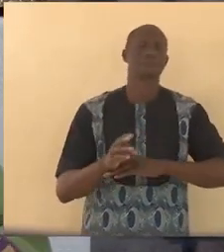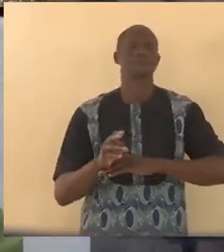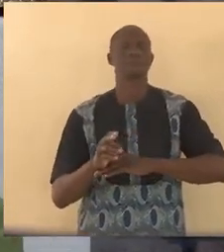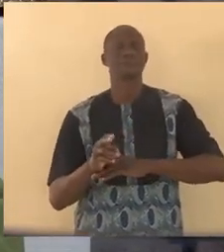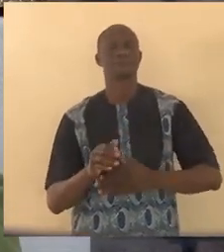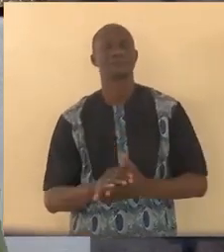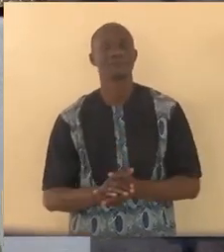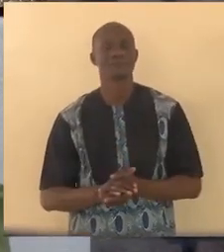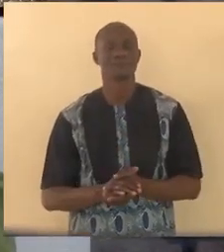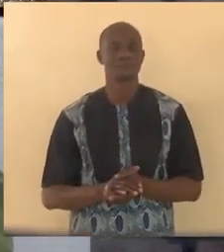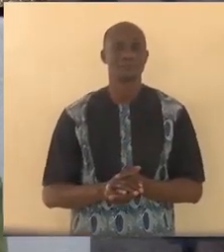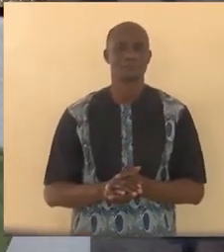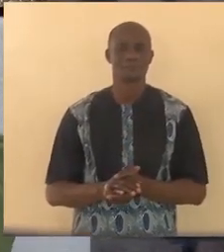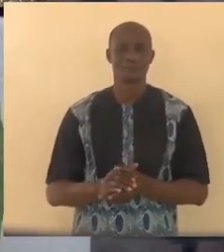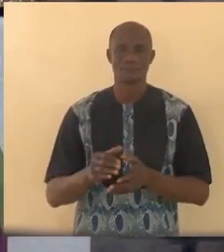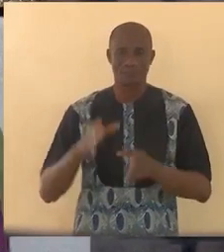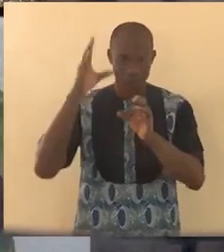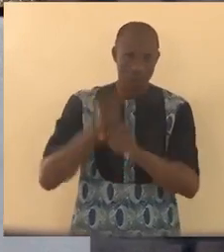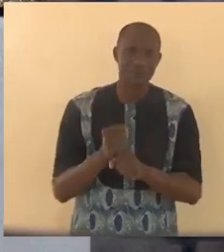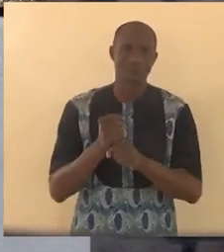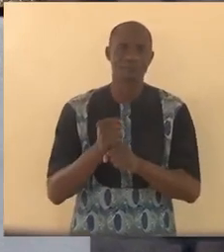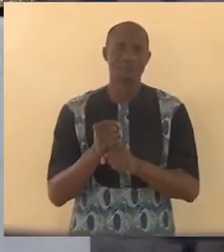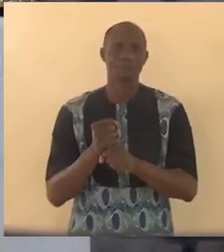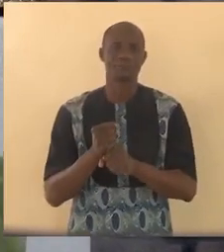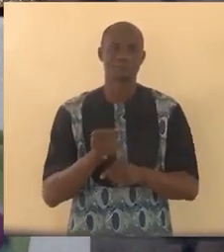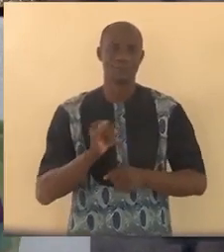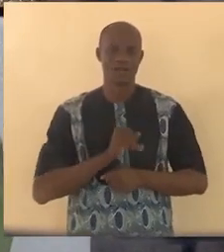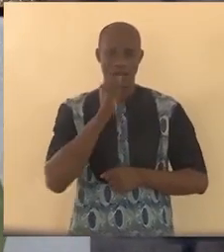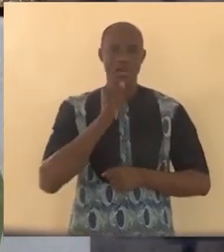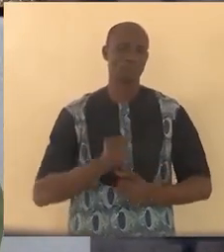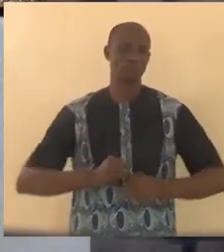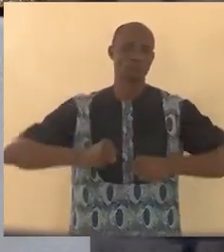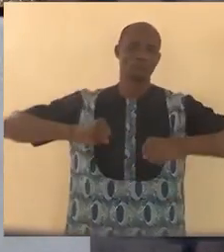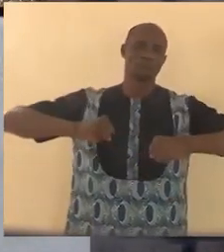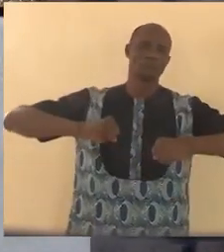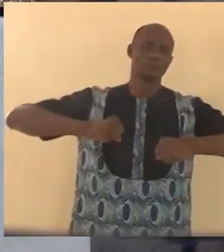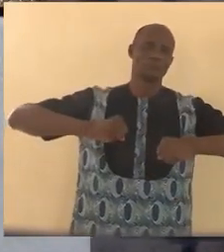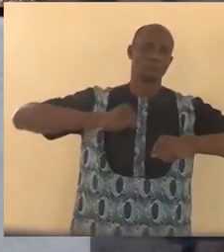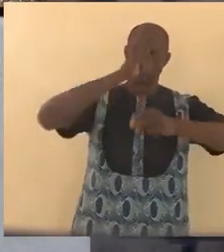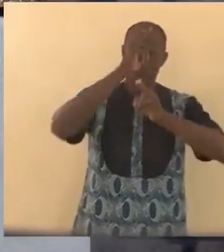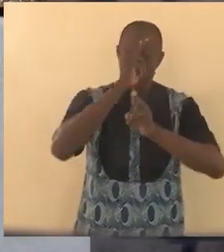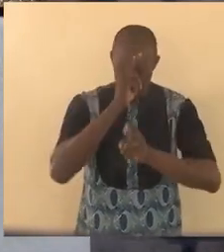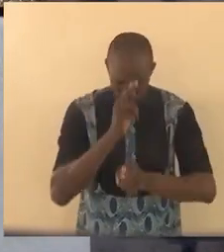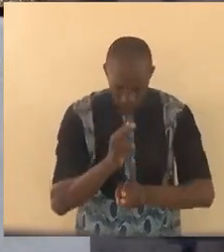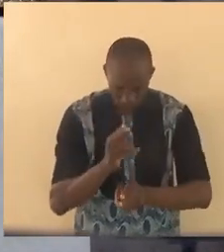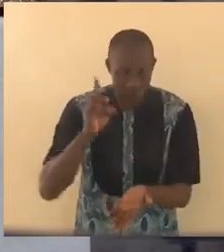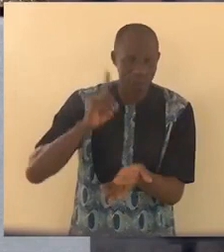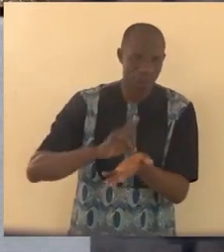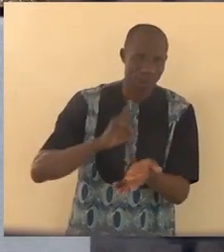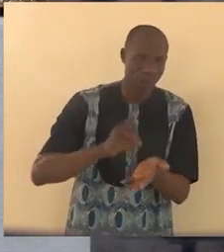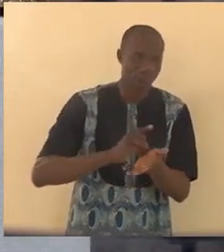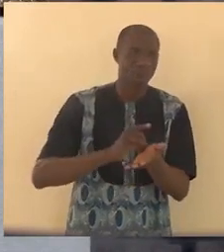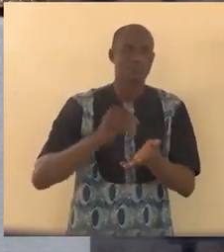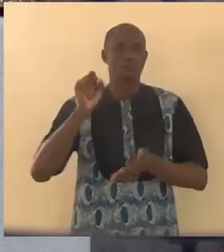know, if achievements that I am chief, honorable,